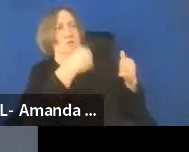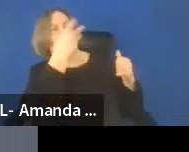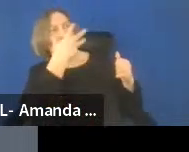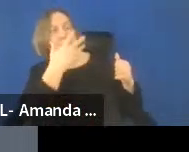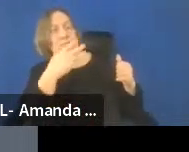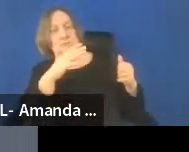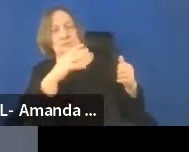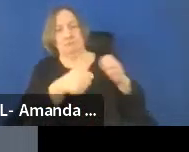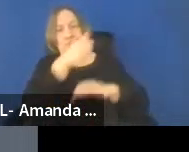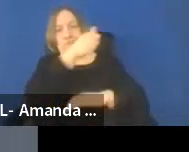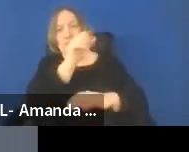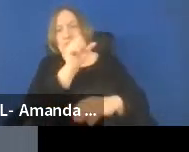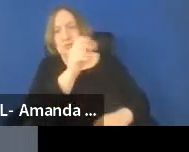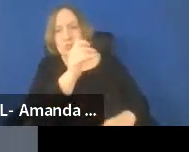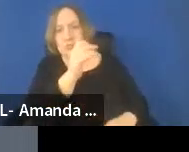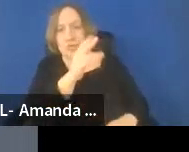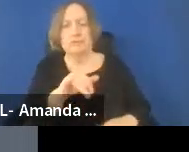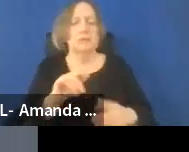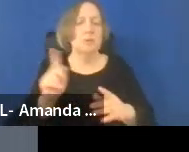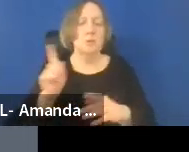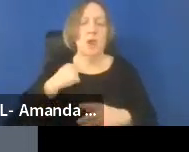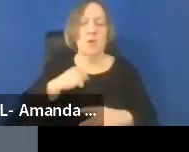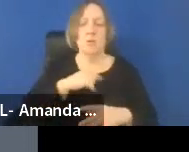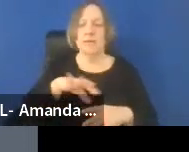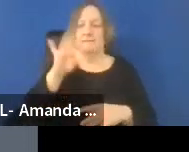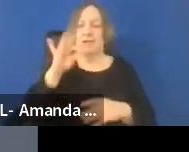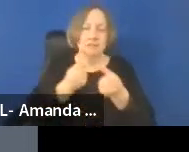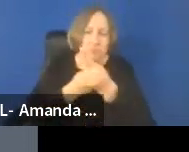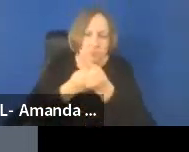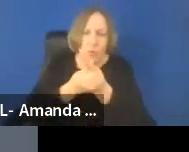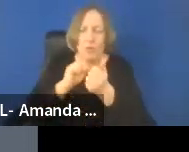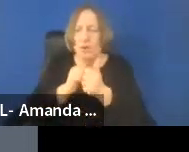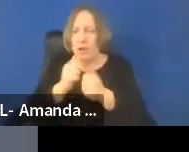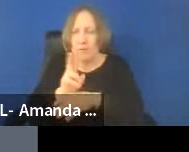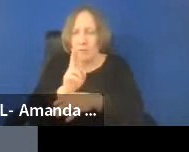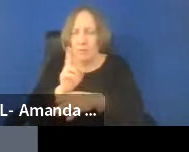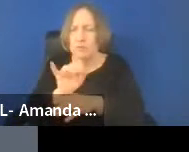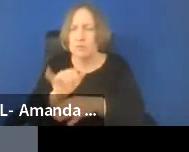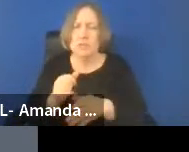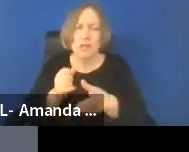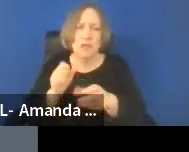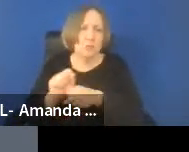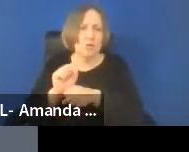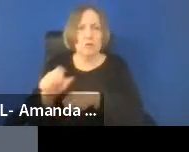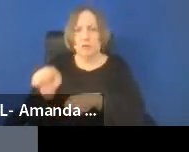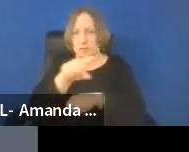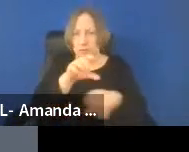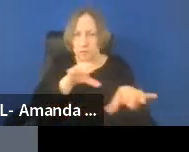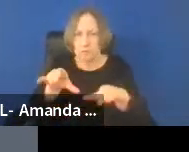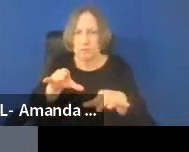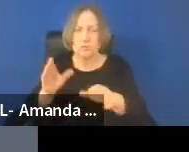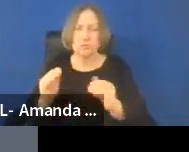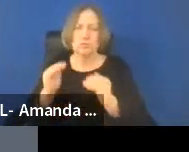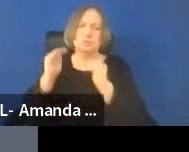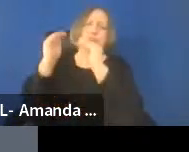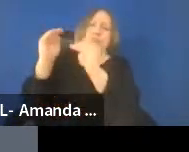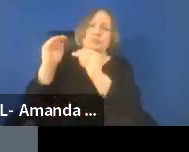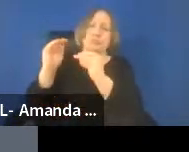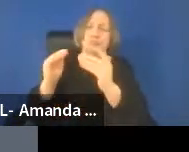it's like, where do we find support? How do we use the work that y'all are doing to take it to the next